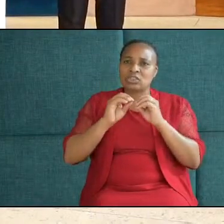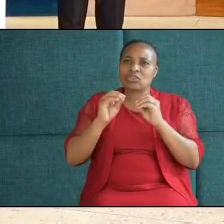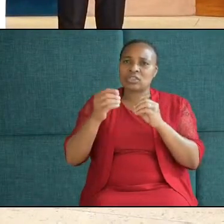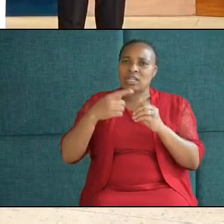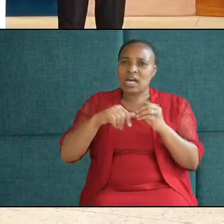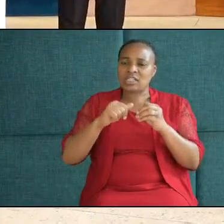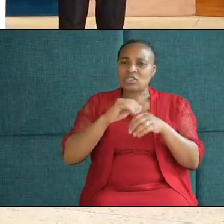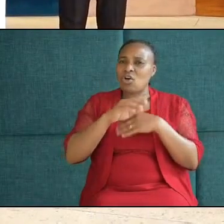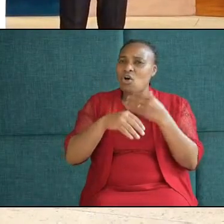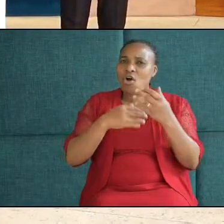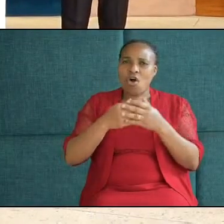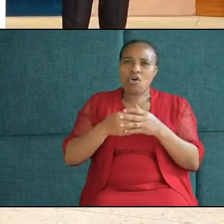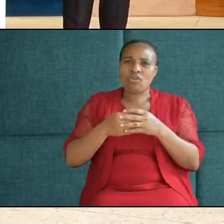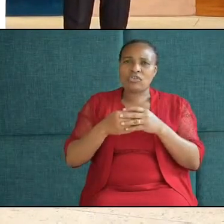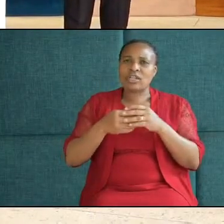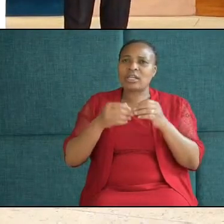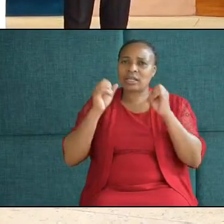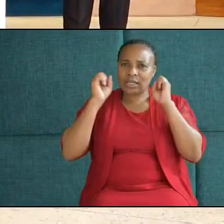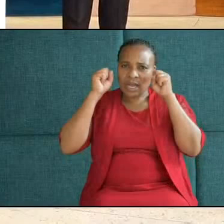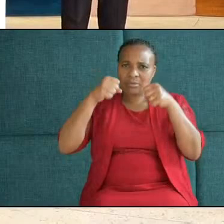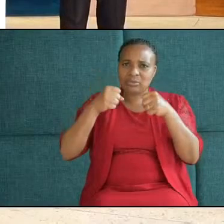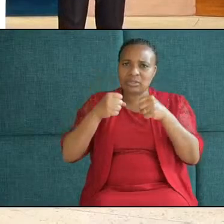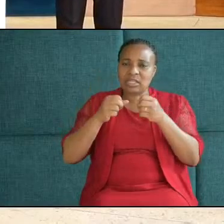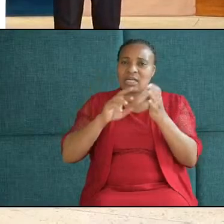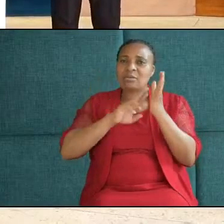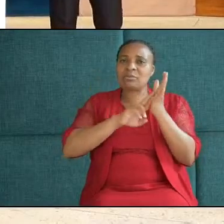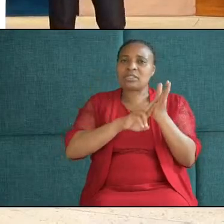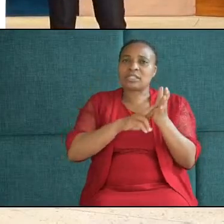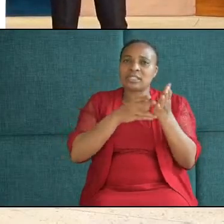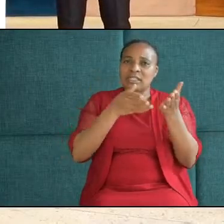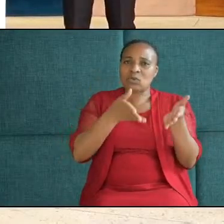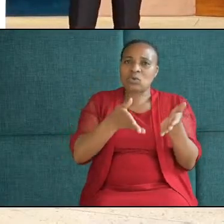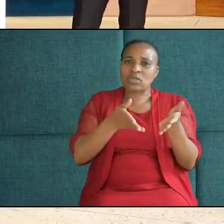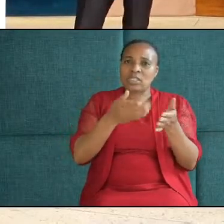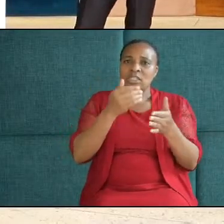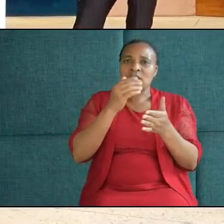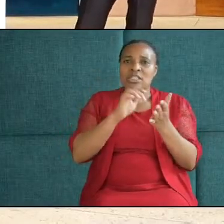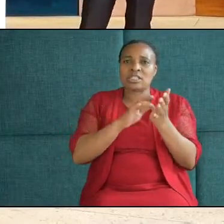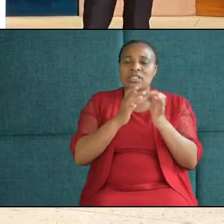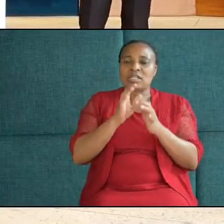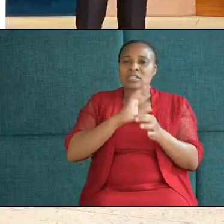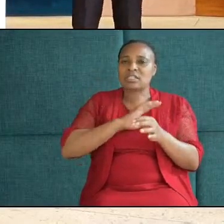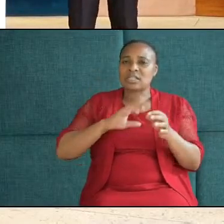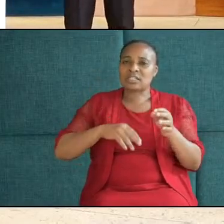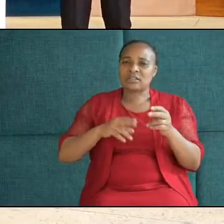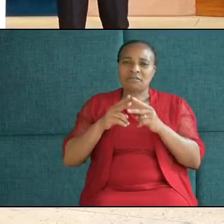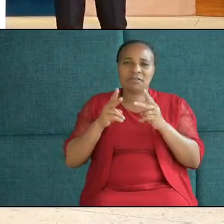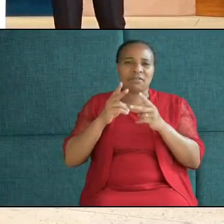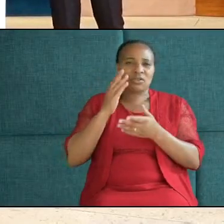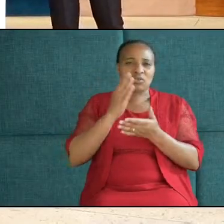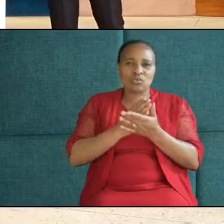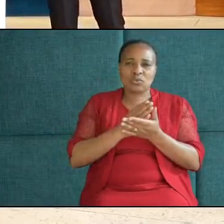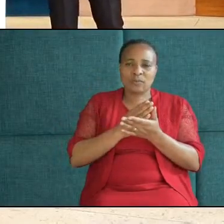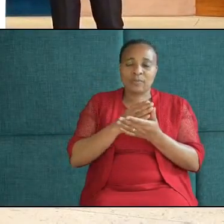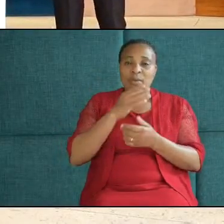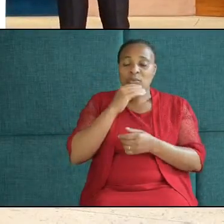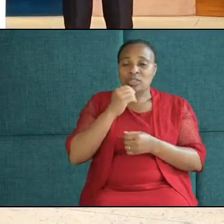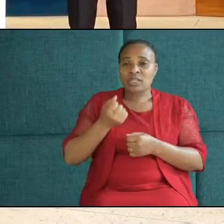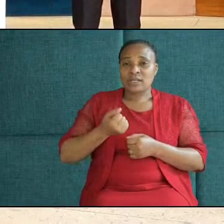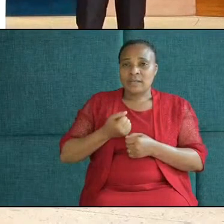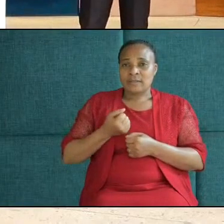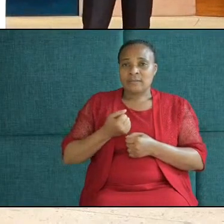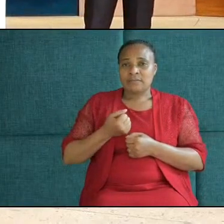all the lambs that were sacrificed represented Jesus Christ. Very true. Boys and